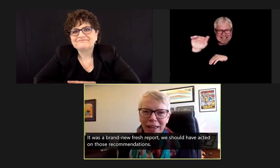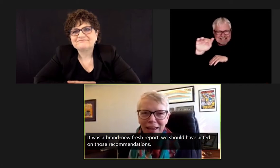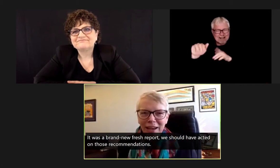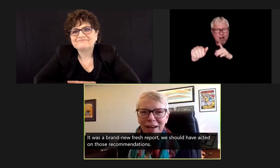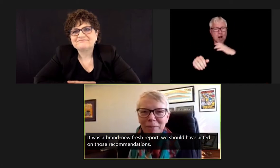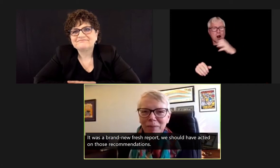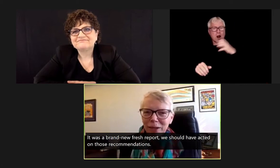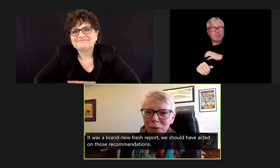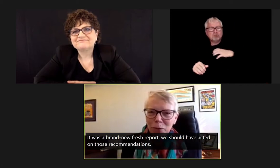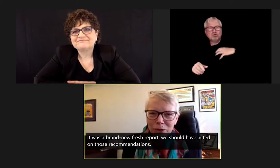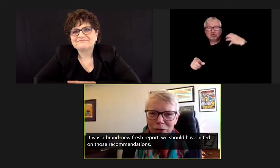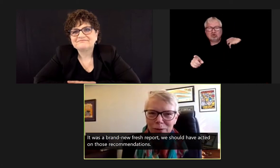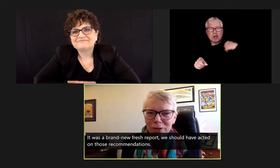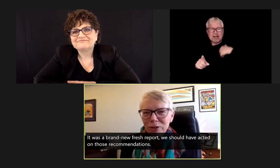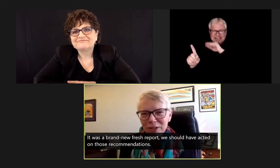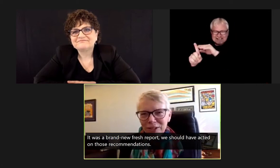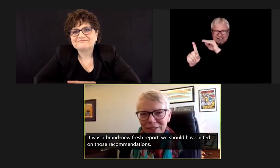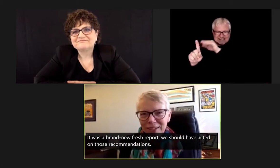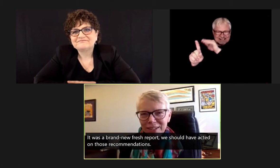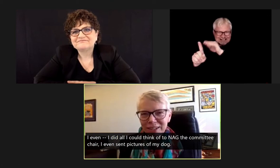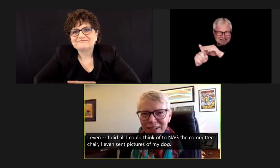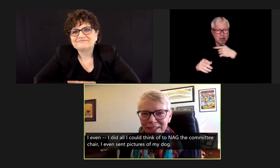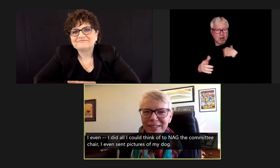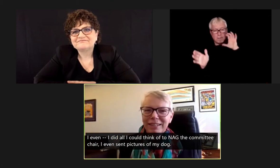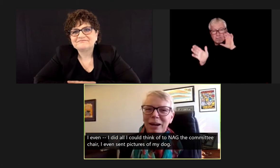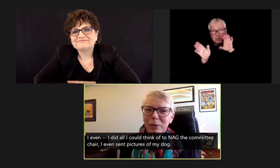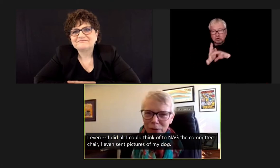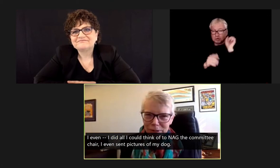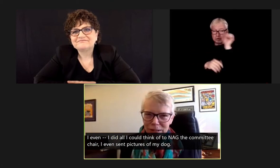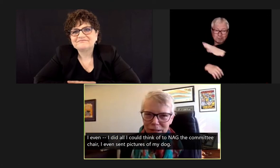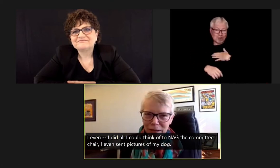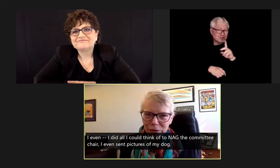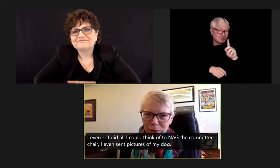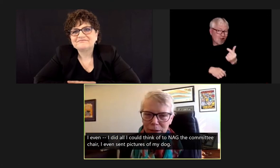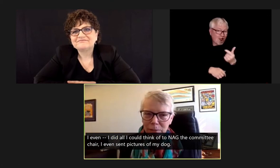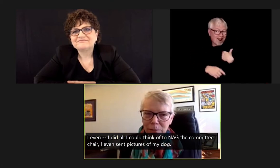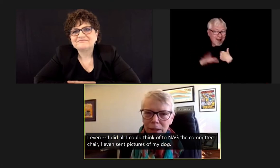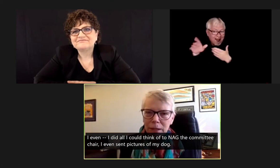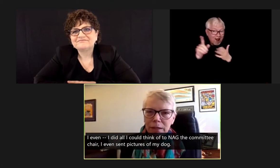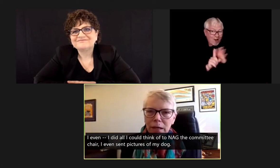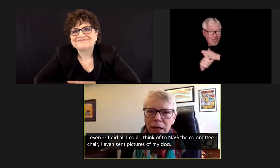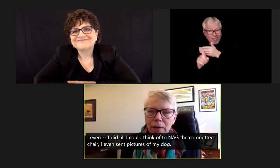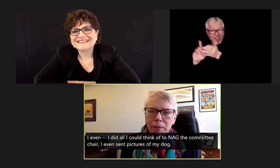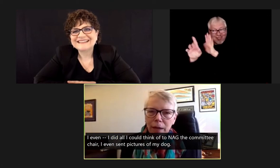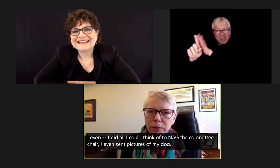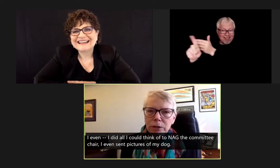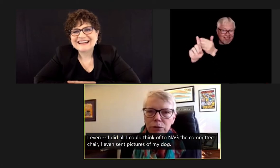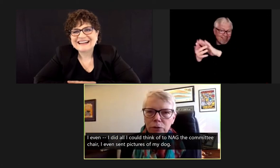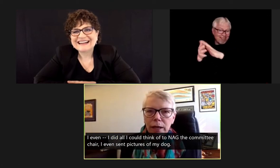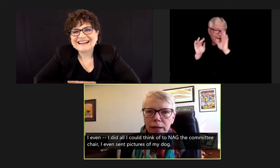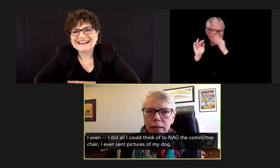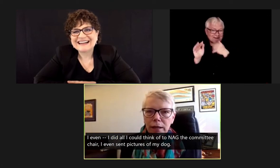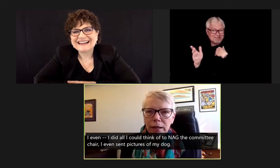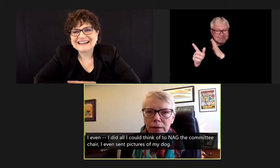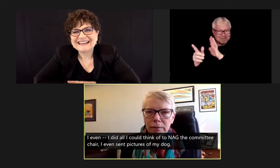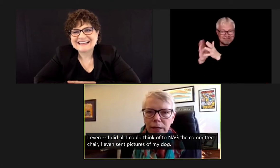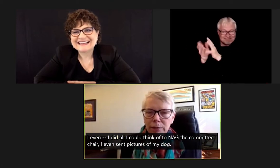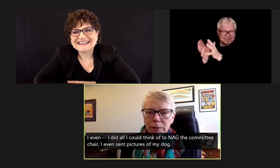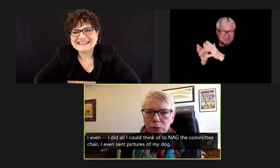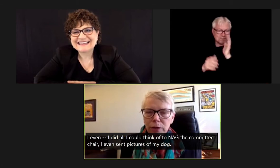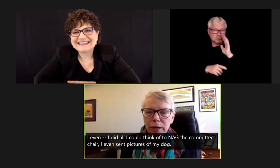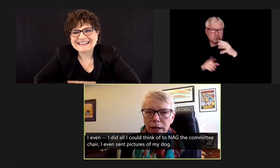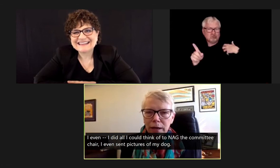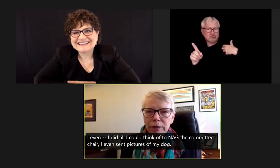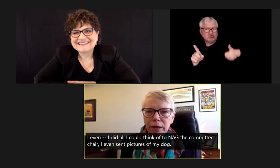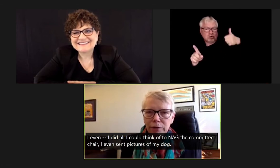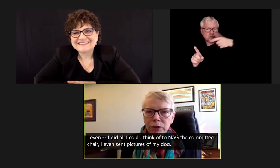dog. It worked with the judiciary chair. It did not work with state government, but I'm still trying, and I'm